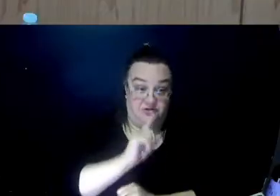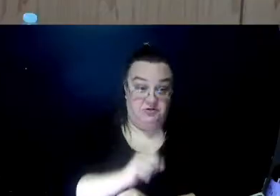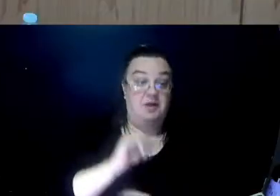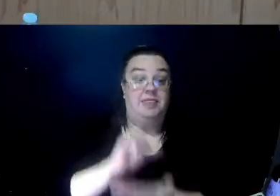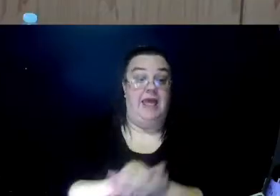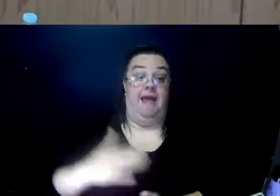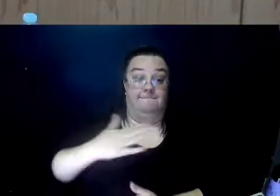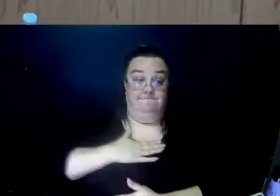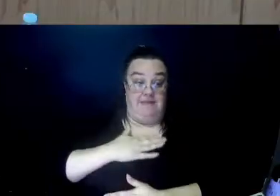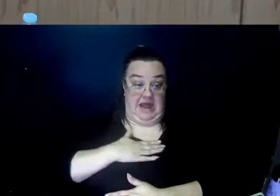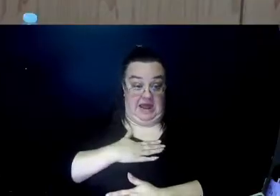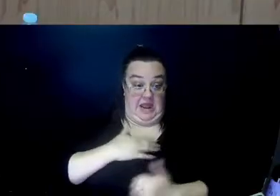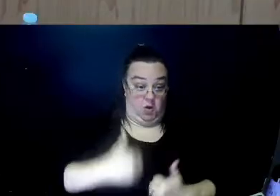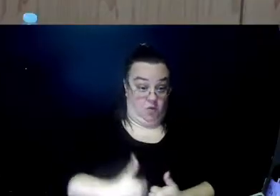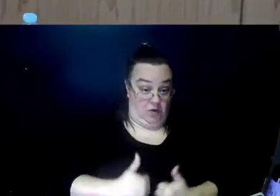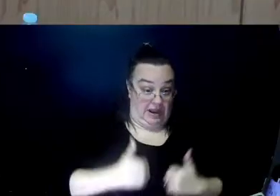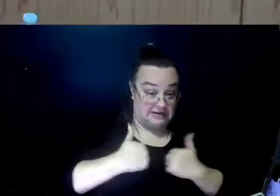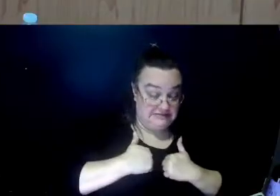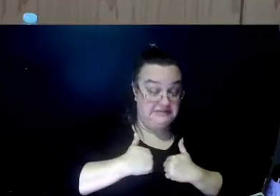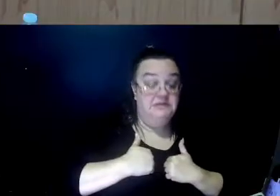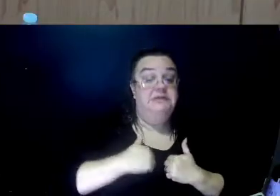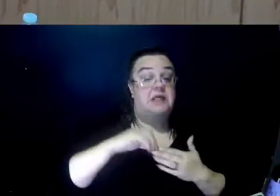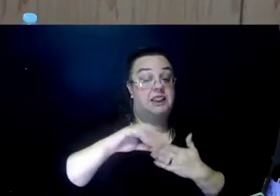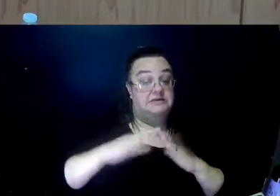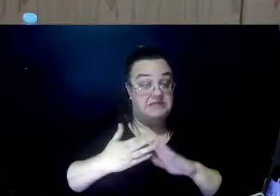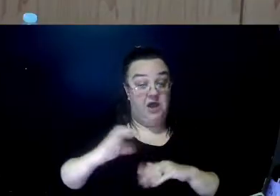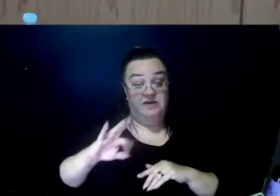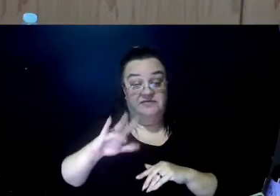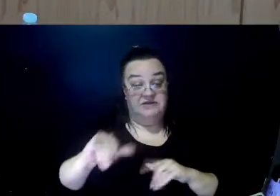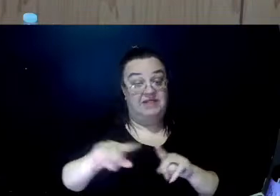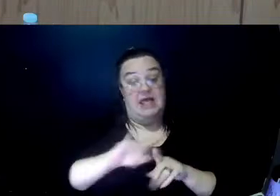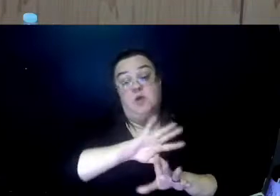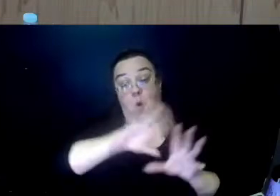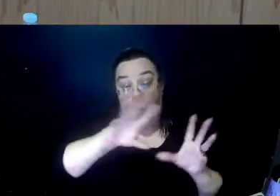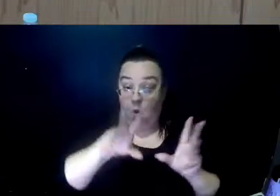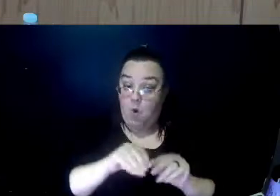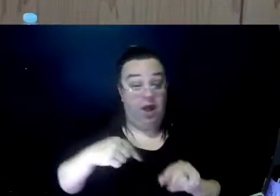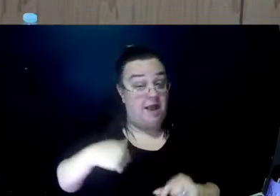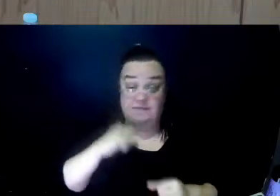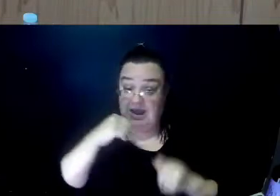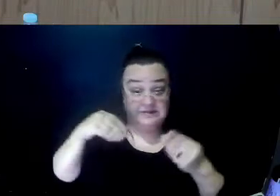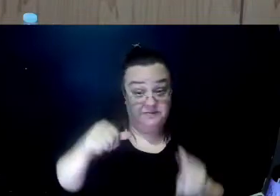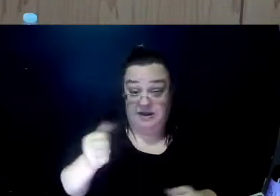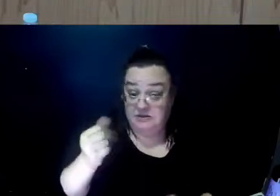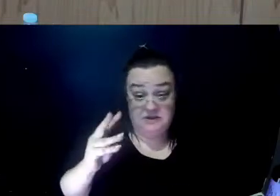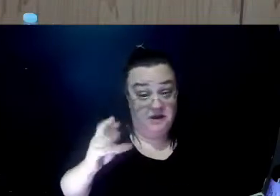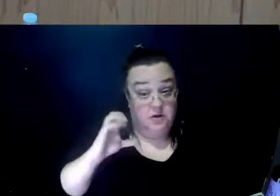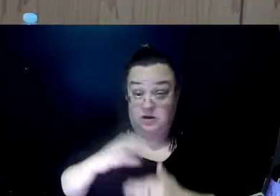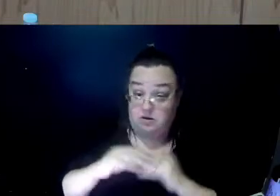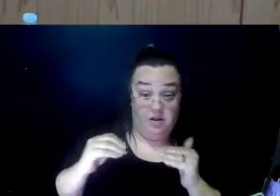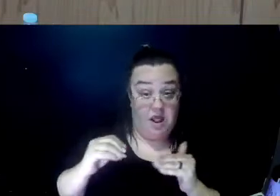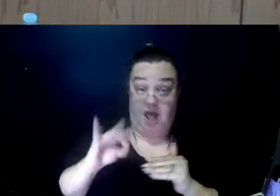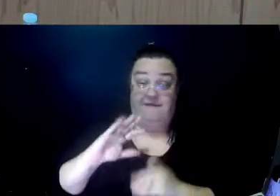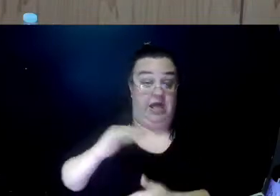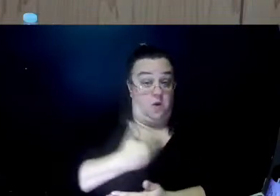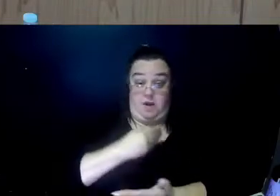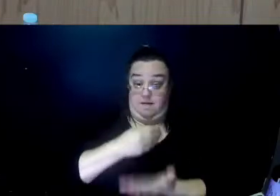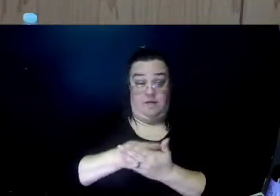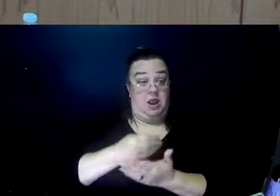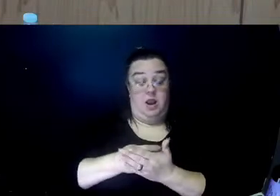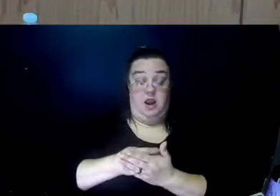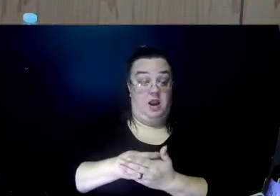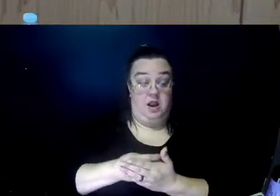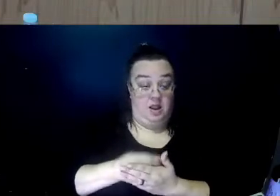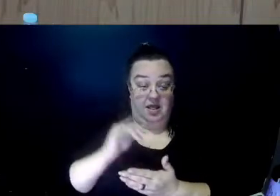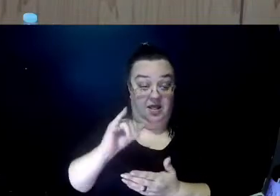that. residents in the town of Cheverly as a whole, that I'm not spending $1,600 of our money that Okay. everyone's